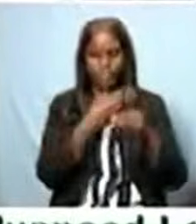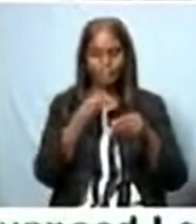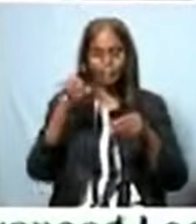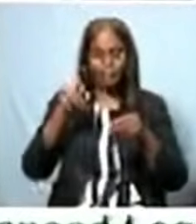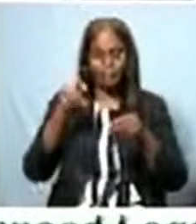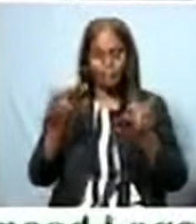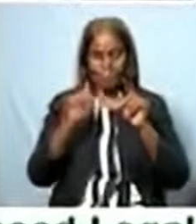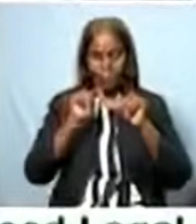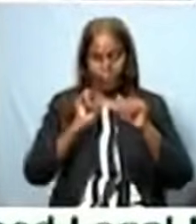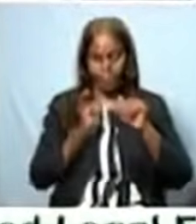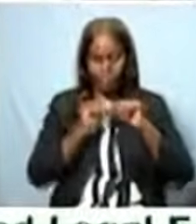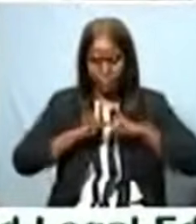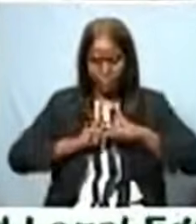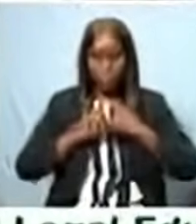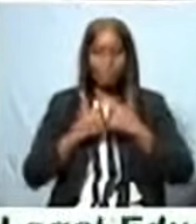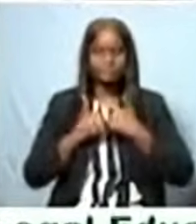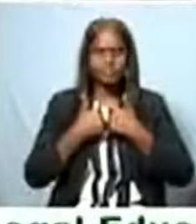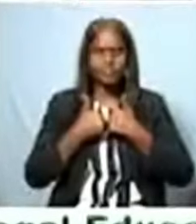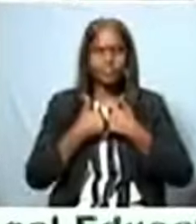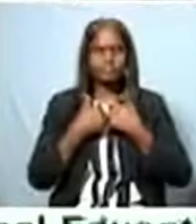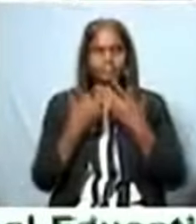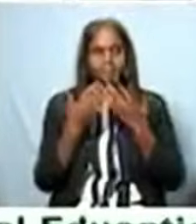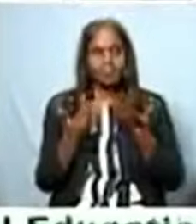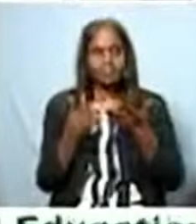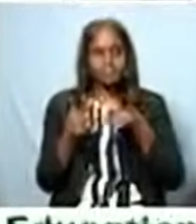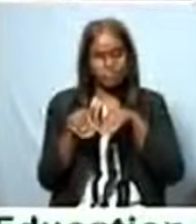when we follow